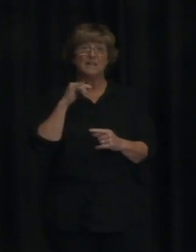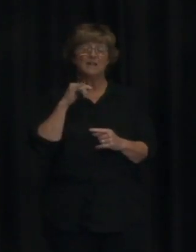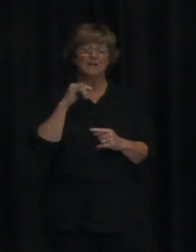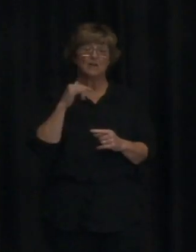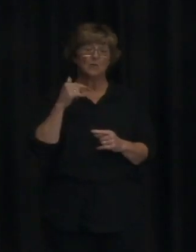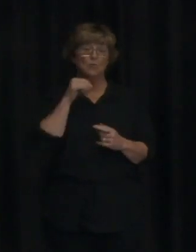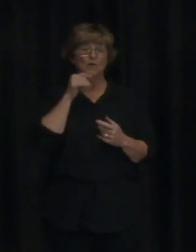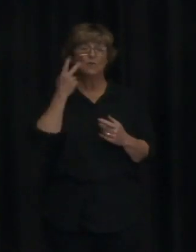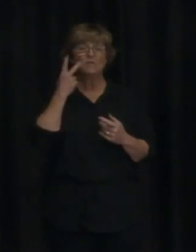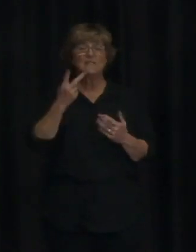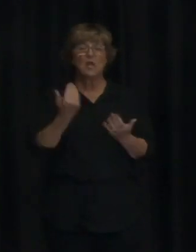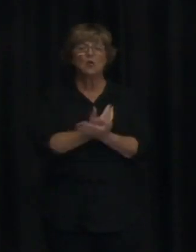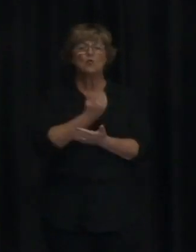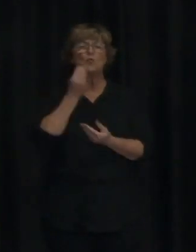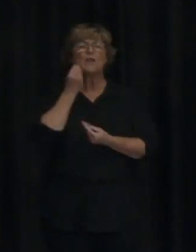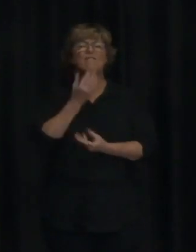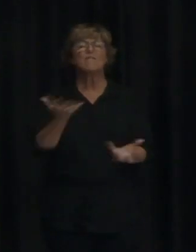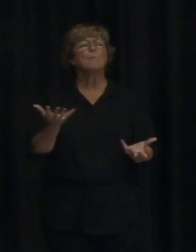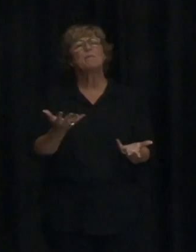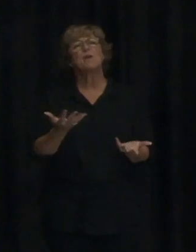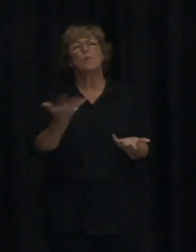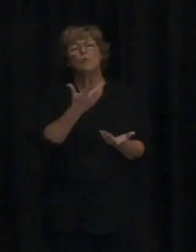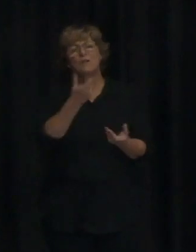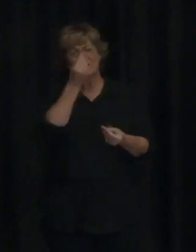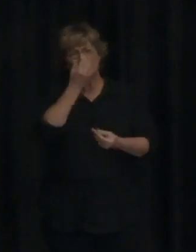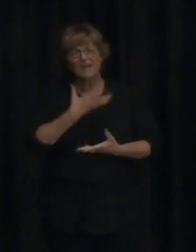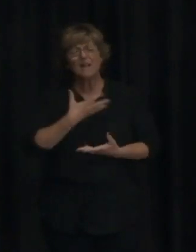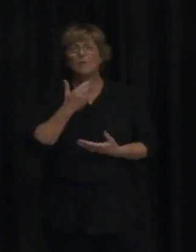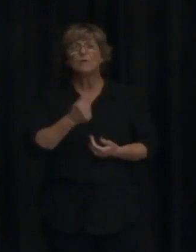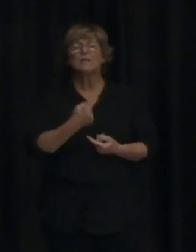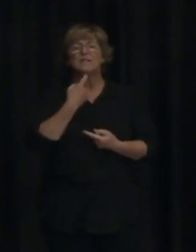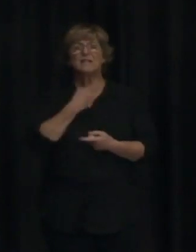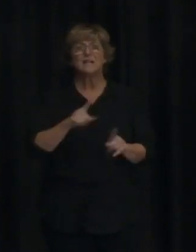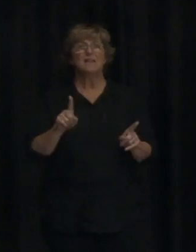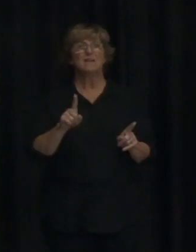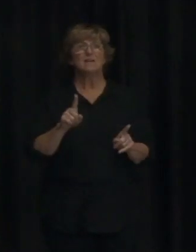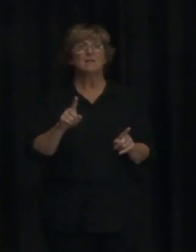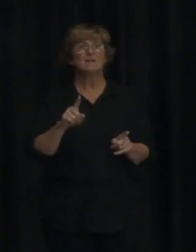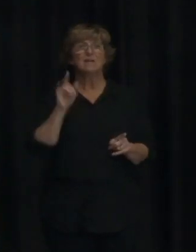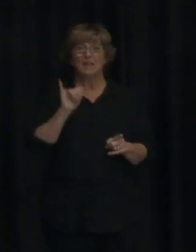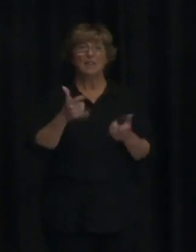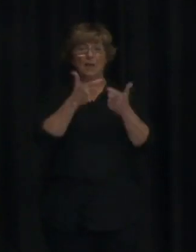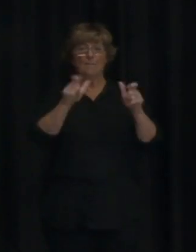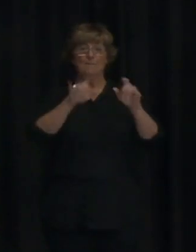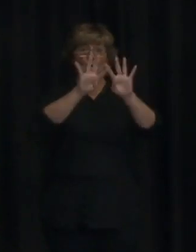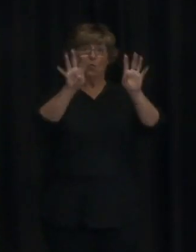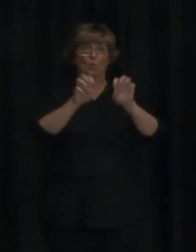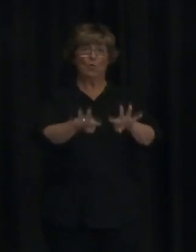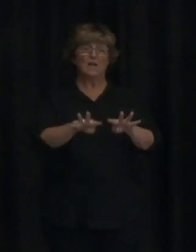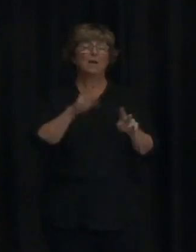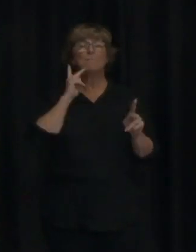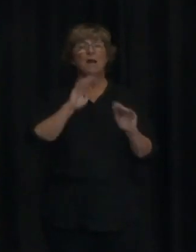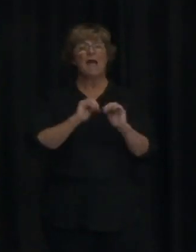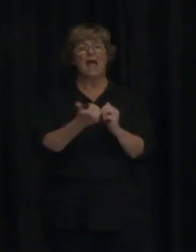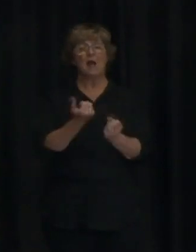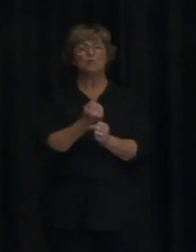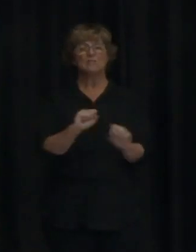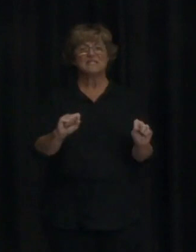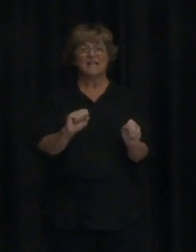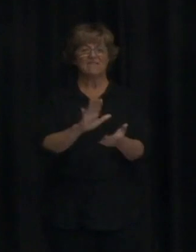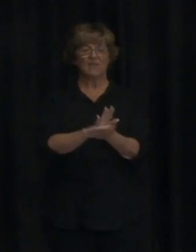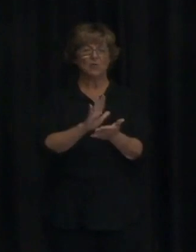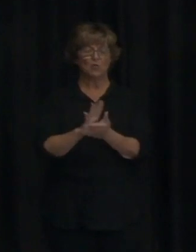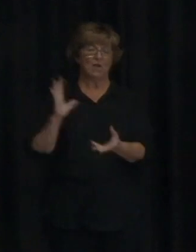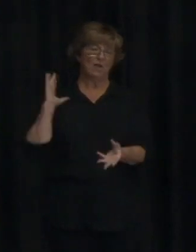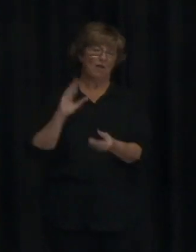We still don't see the data. So what can you tell us about it? What do you know? Because it seems that that's a big question that people want to know, how safe these schools have